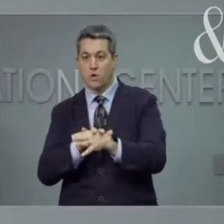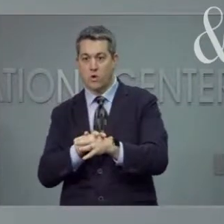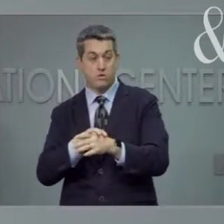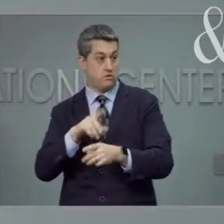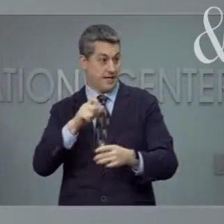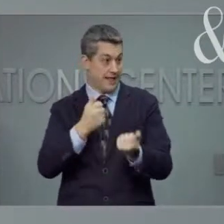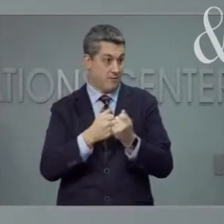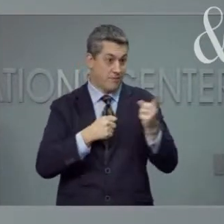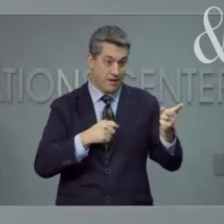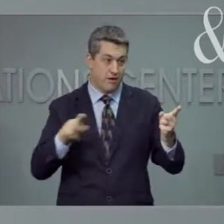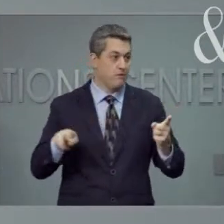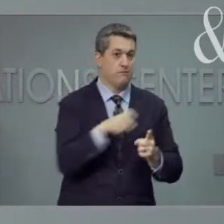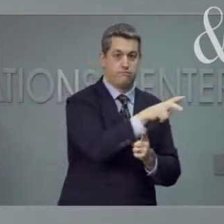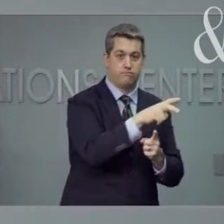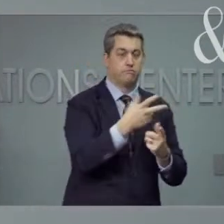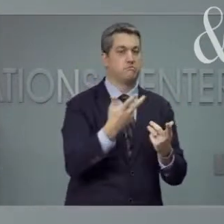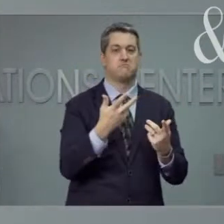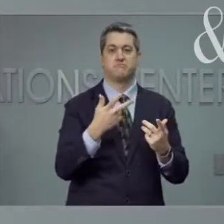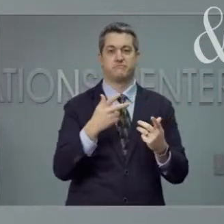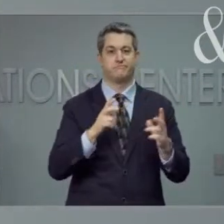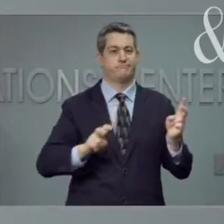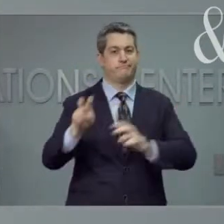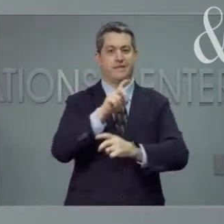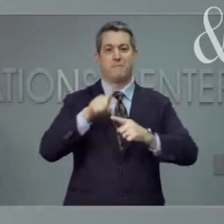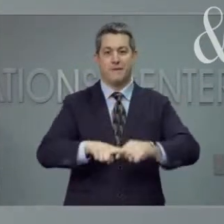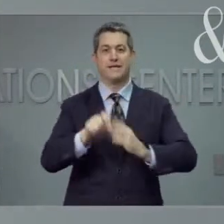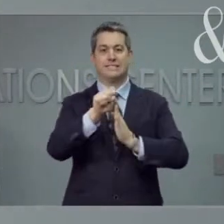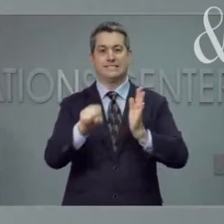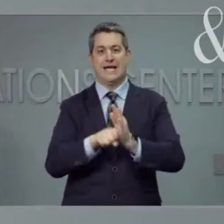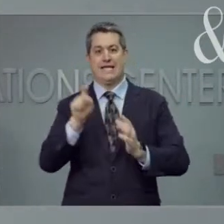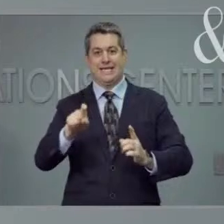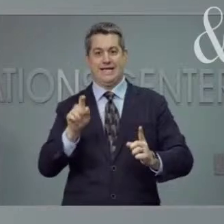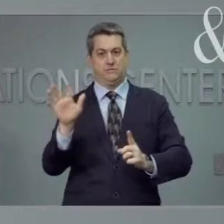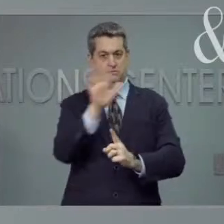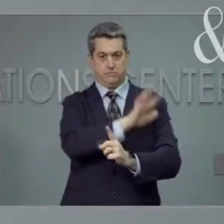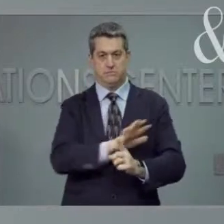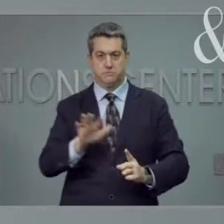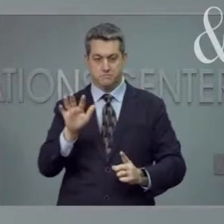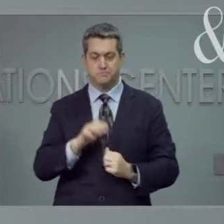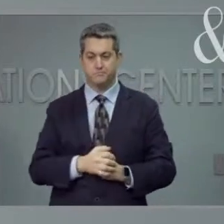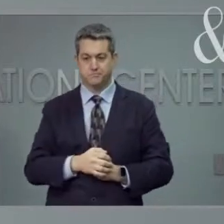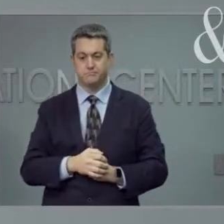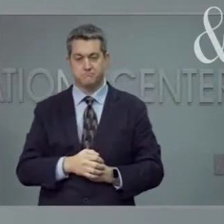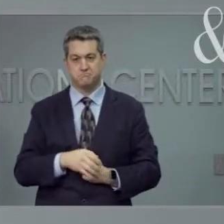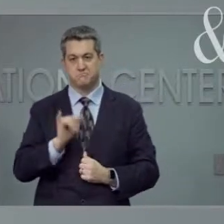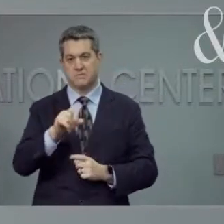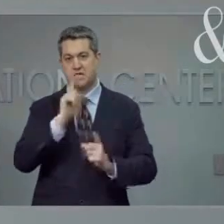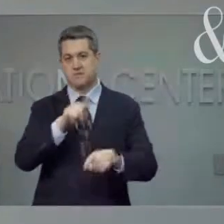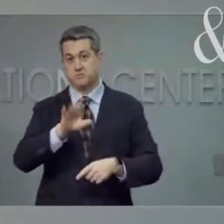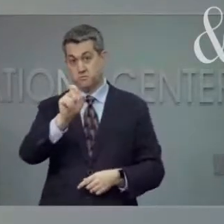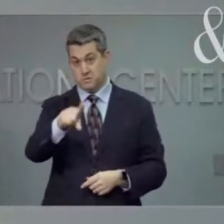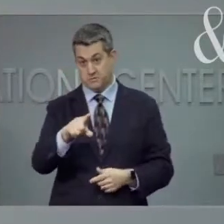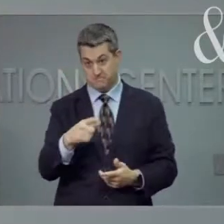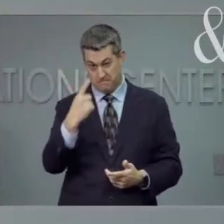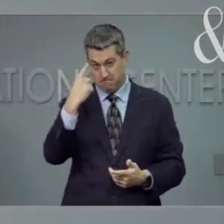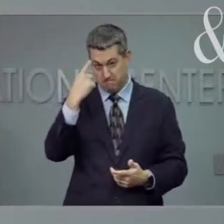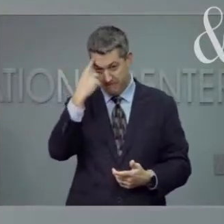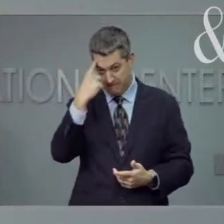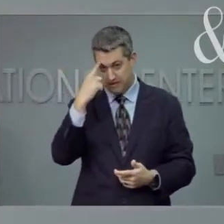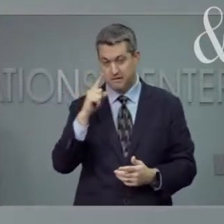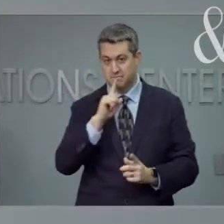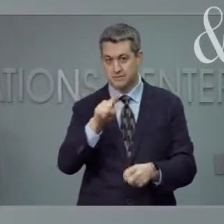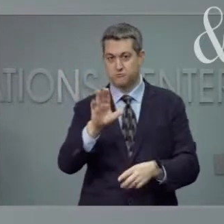anywhere within the state based upon the state's needs. So that's the answer to your question, I believe.